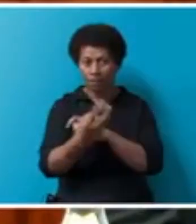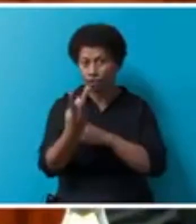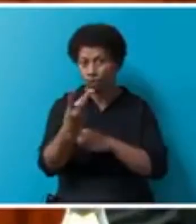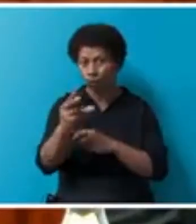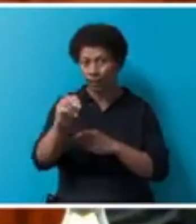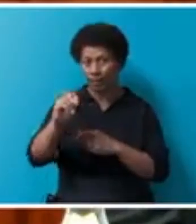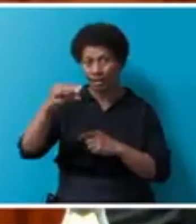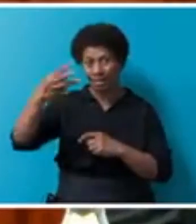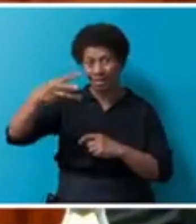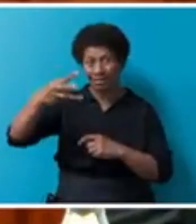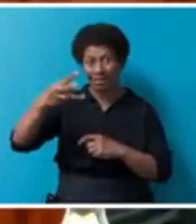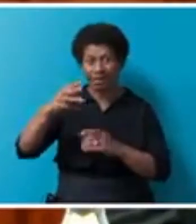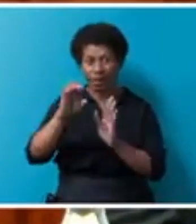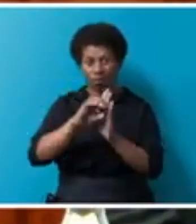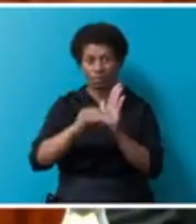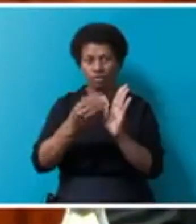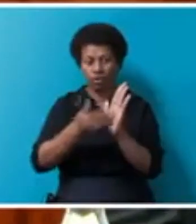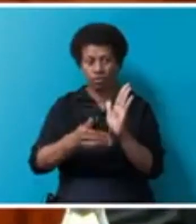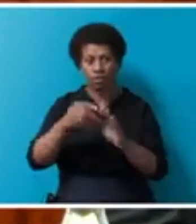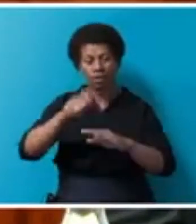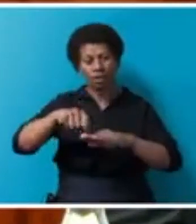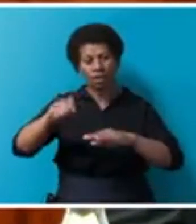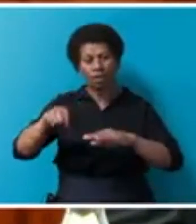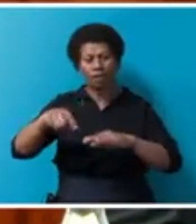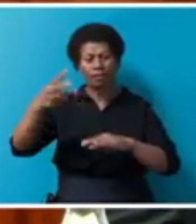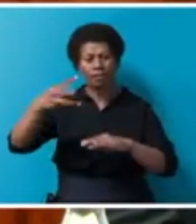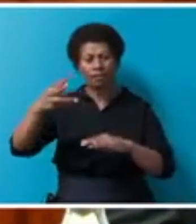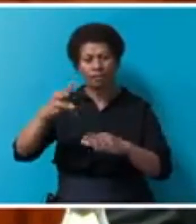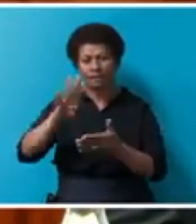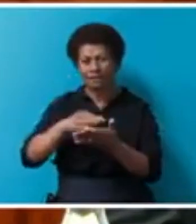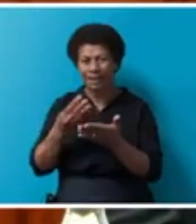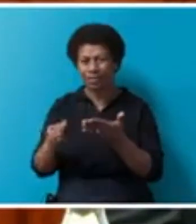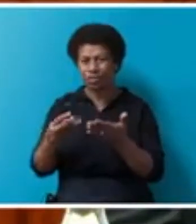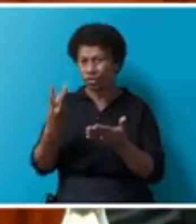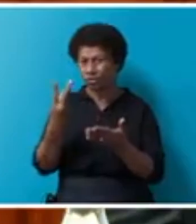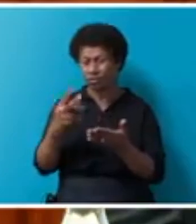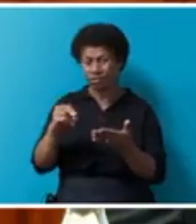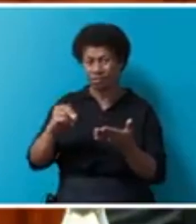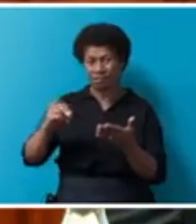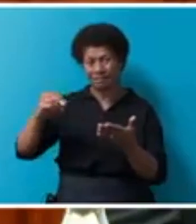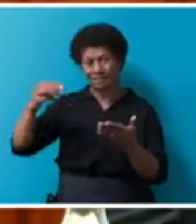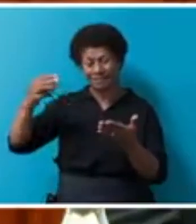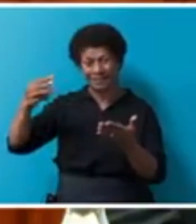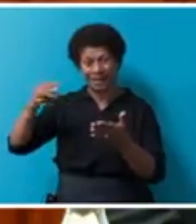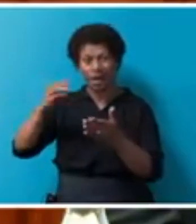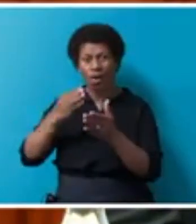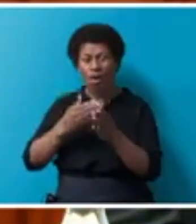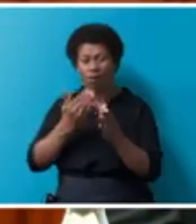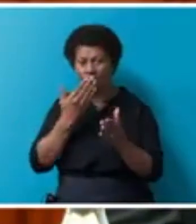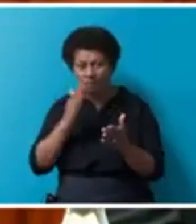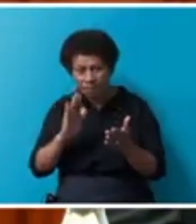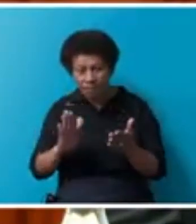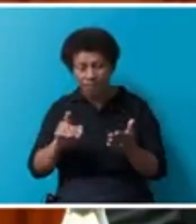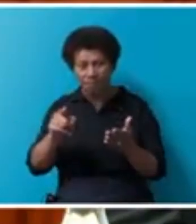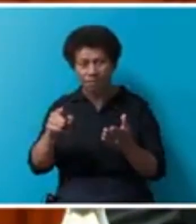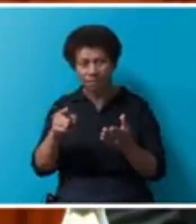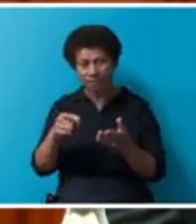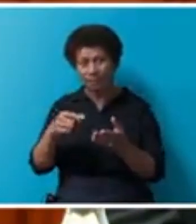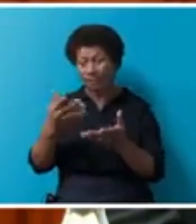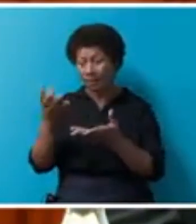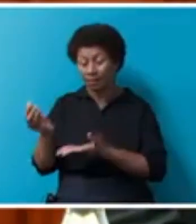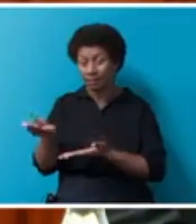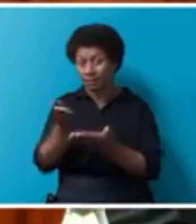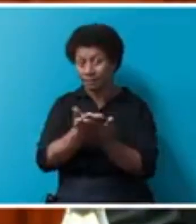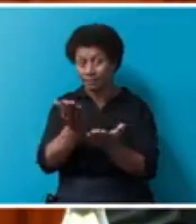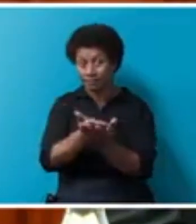Constitution. The court hearing is scheduled from 18th to the 22nd of August of this year, and the cabinet submissions will be delivered